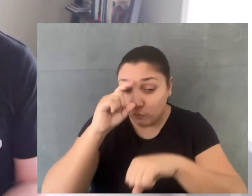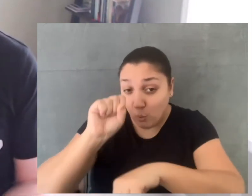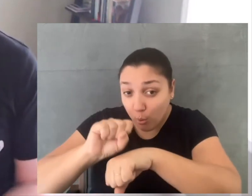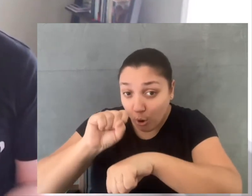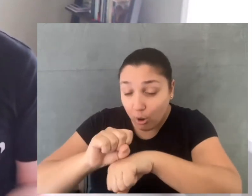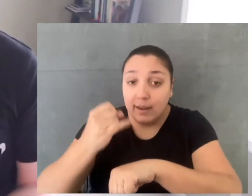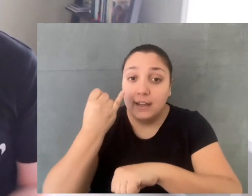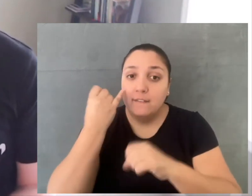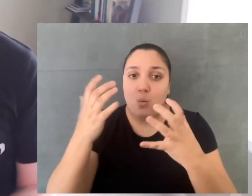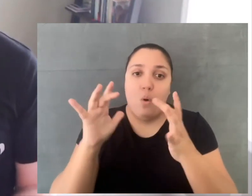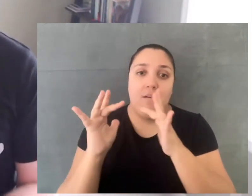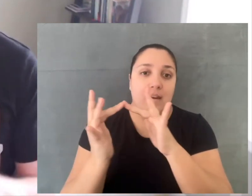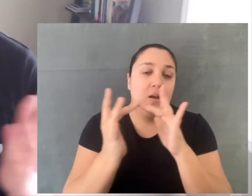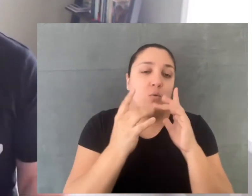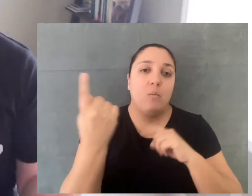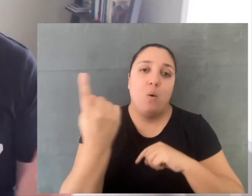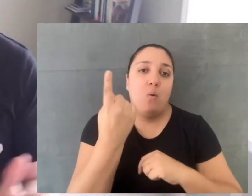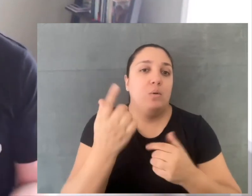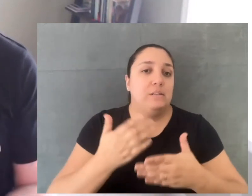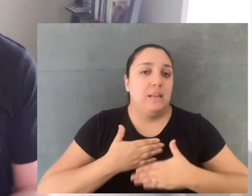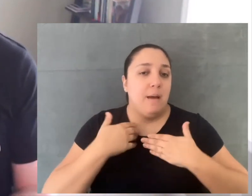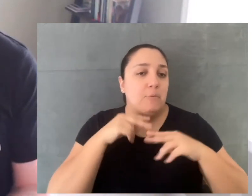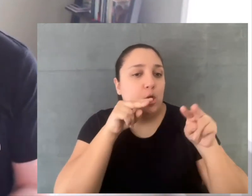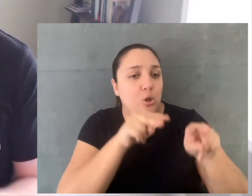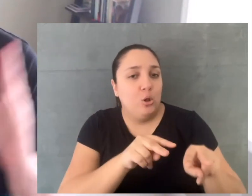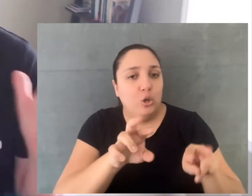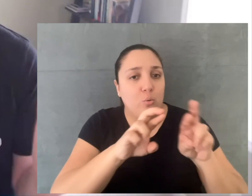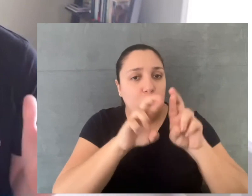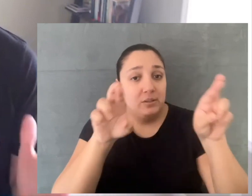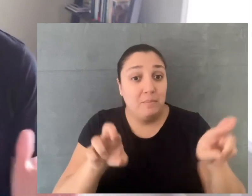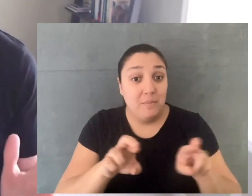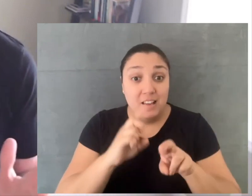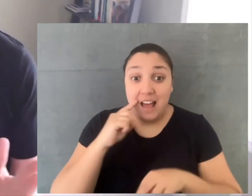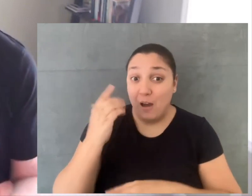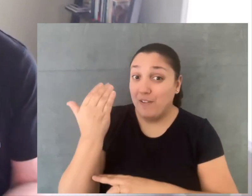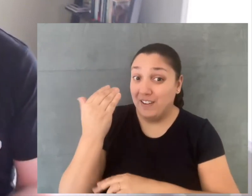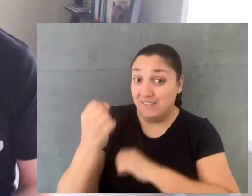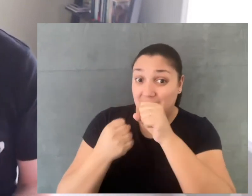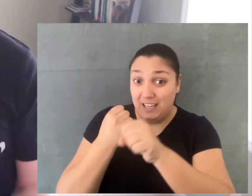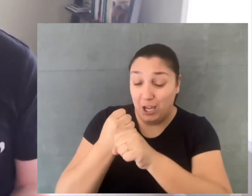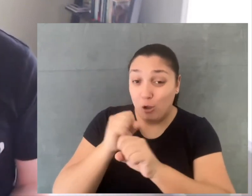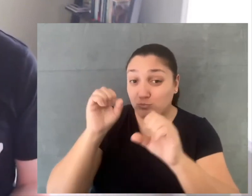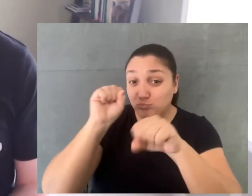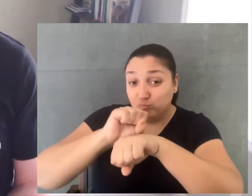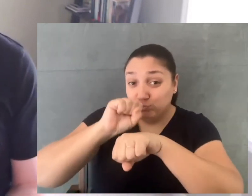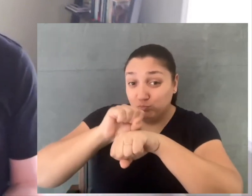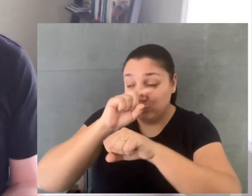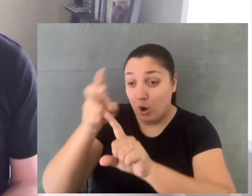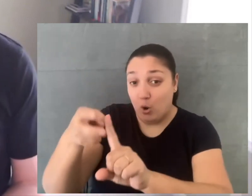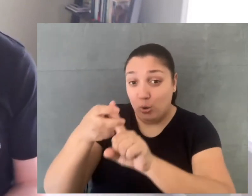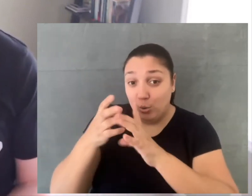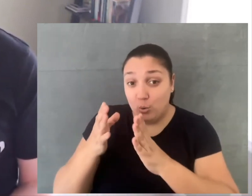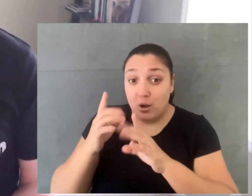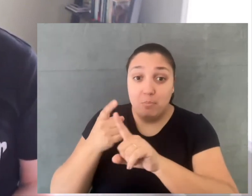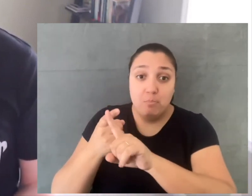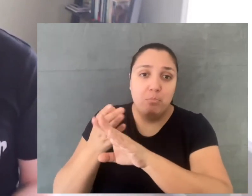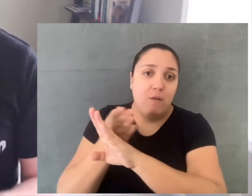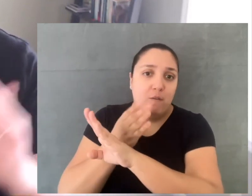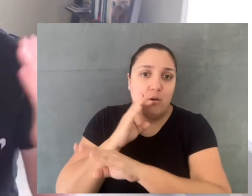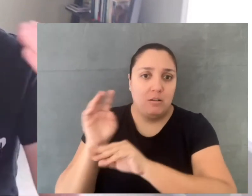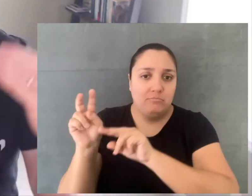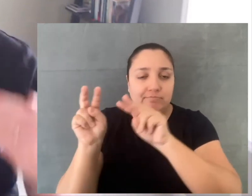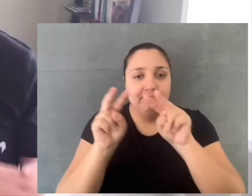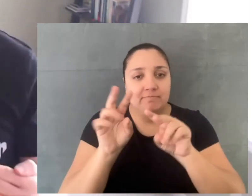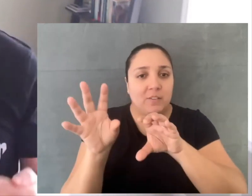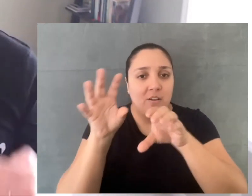want to do a little networking, I am always happy to take a look at resumes. I spent 15 years as a recruiter before moving into the community space. Happy to